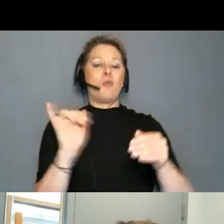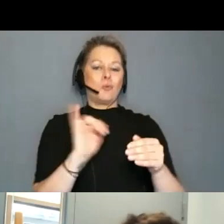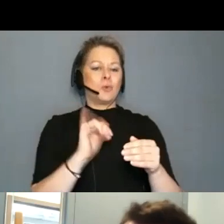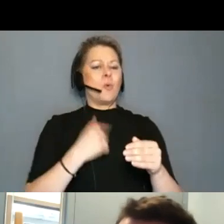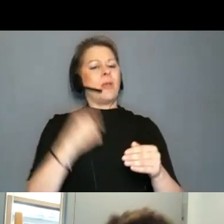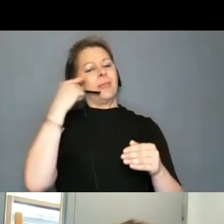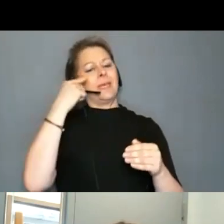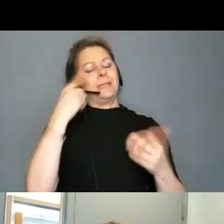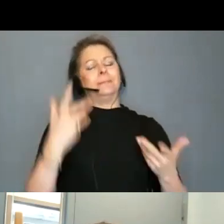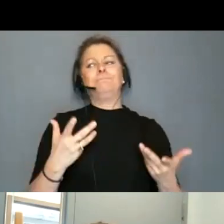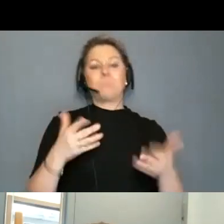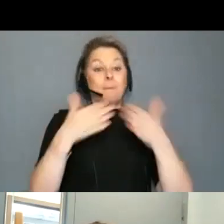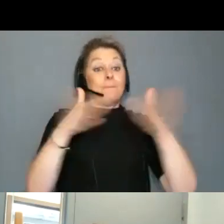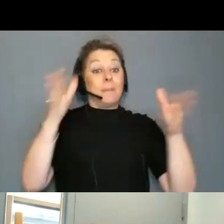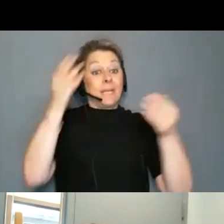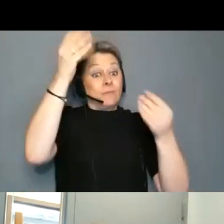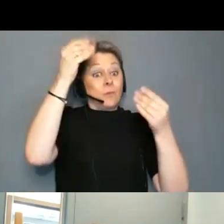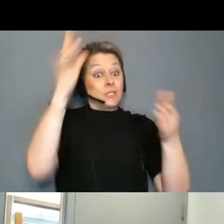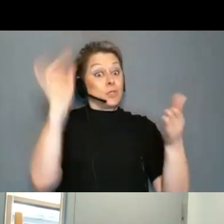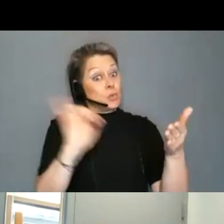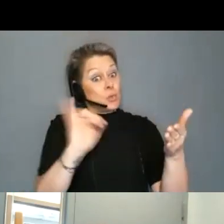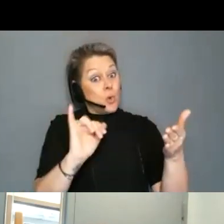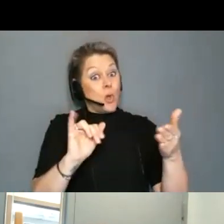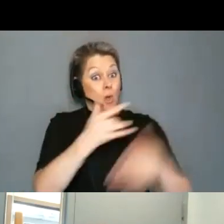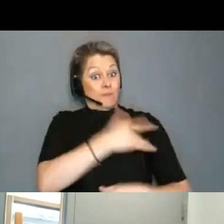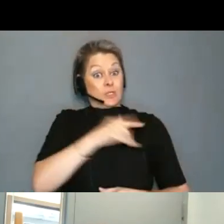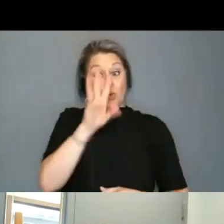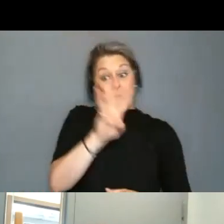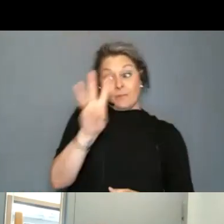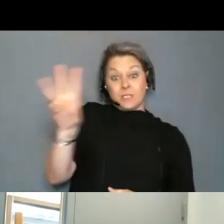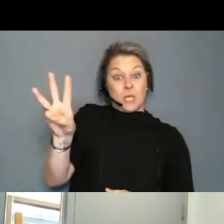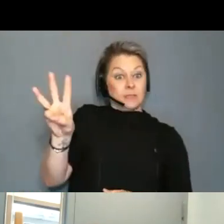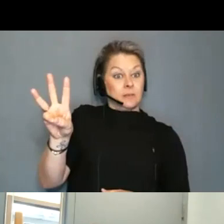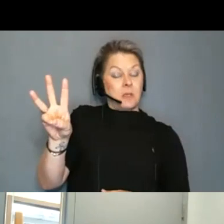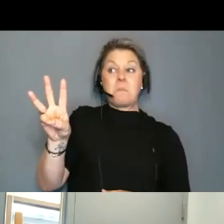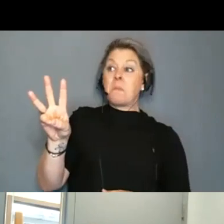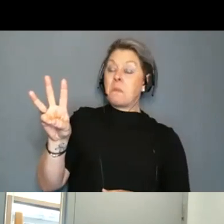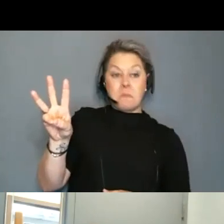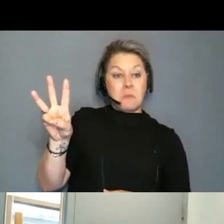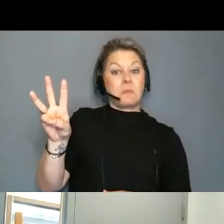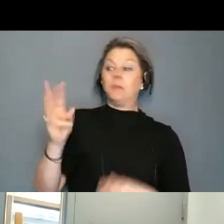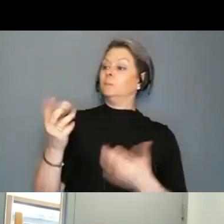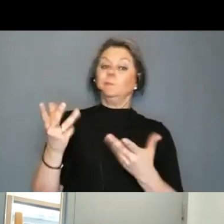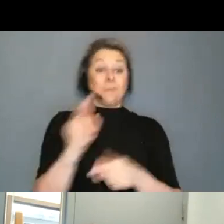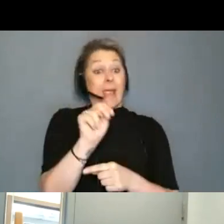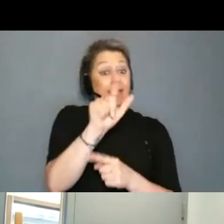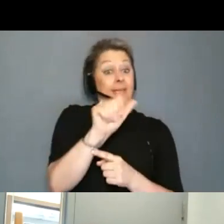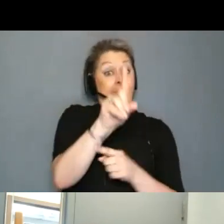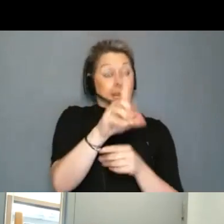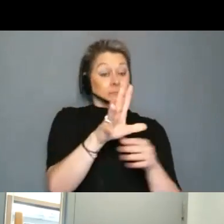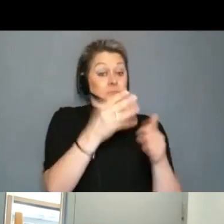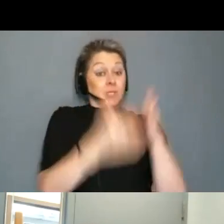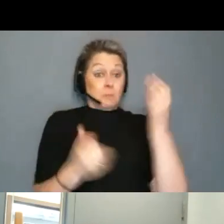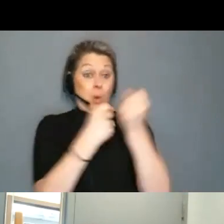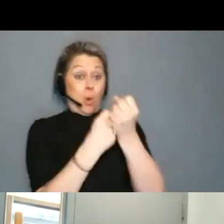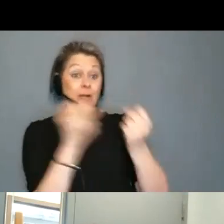the public information and the provincial website. And we've done a little bit of this with the support of NLAD around some of our